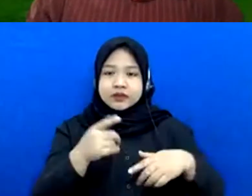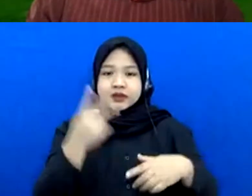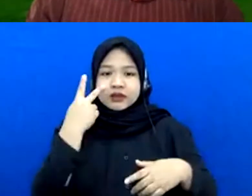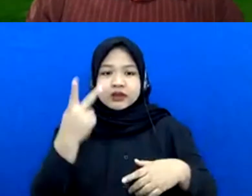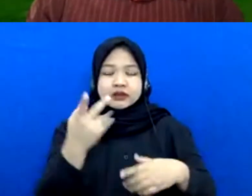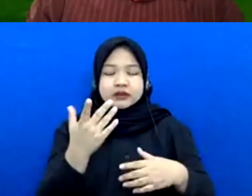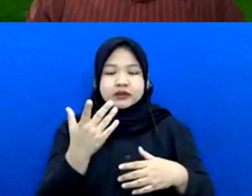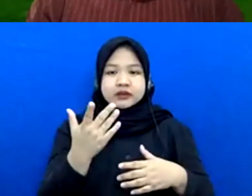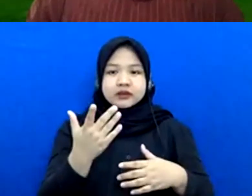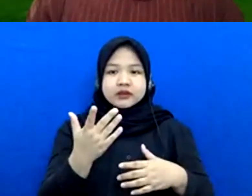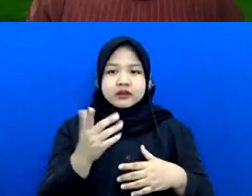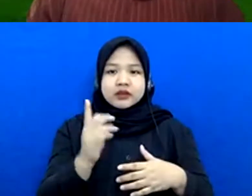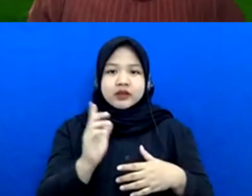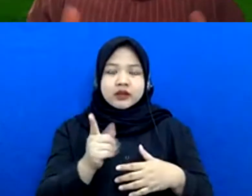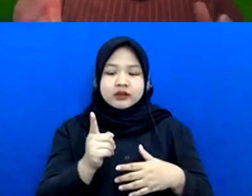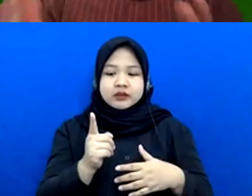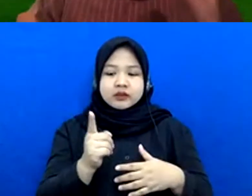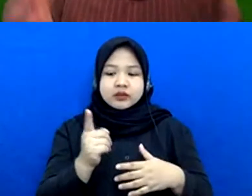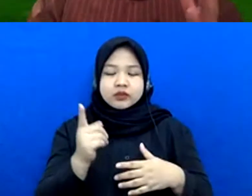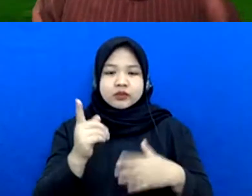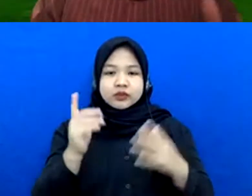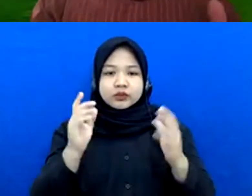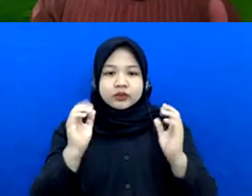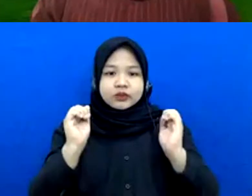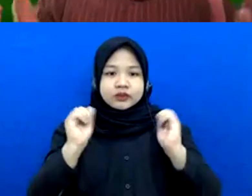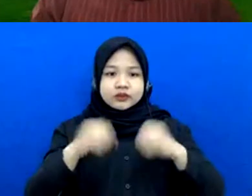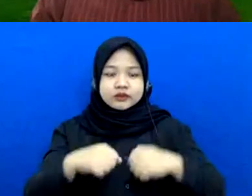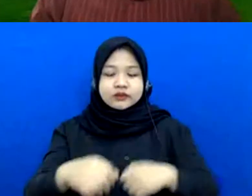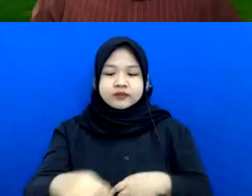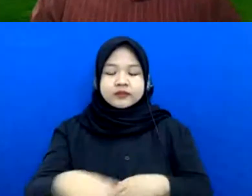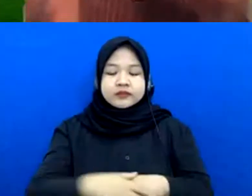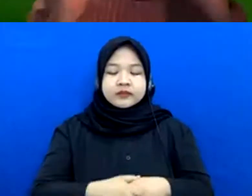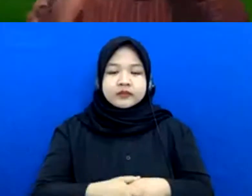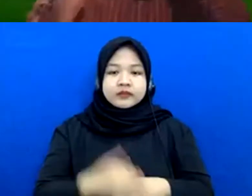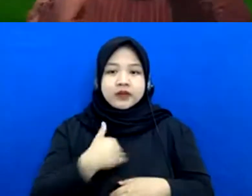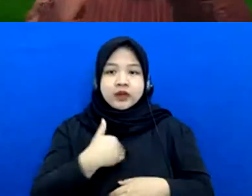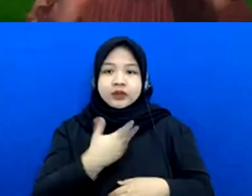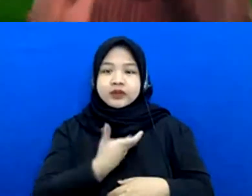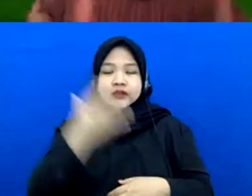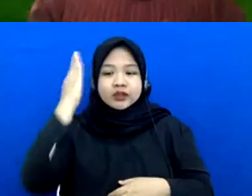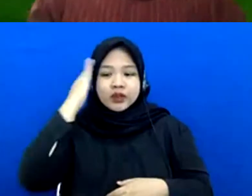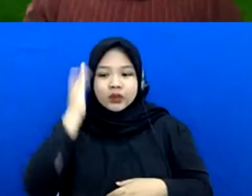and concerns. I'm just a little curious about the wording you're using.